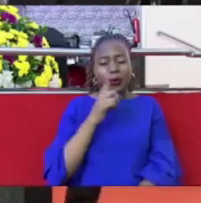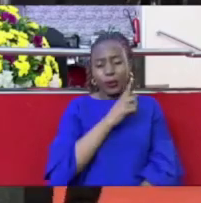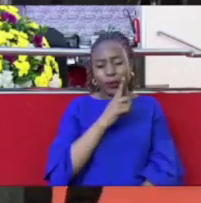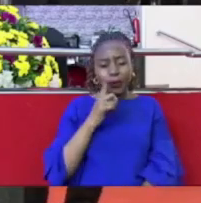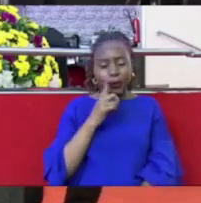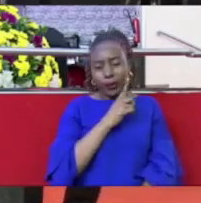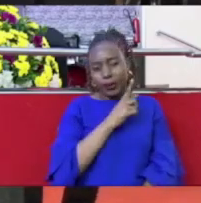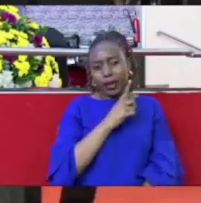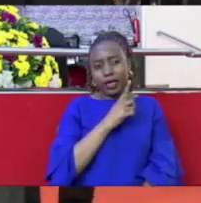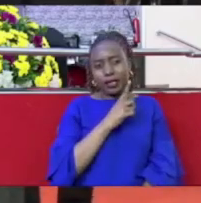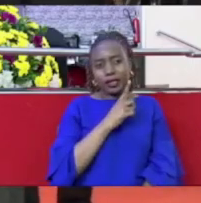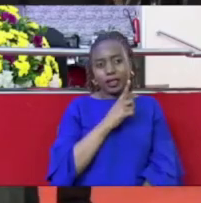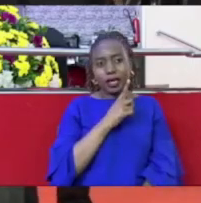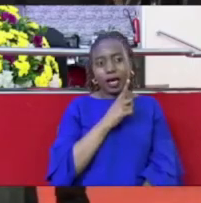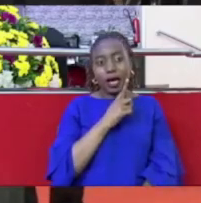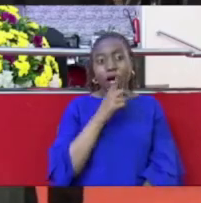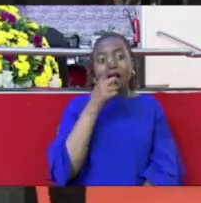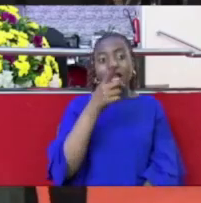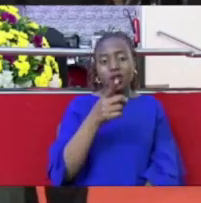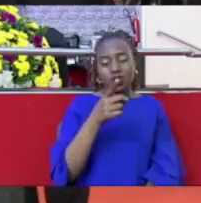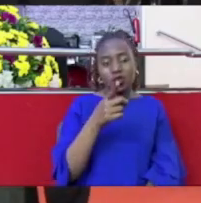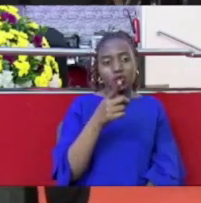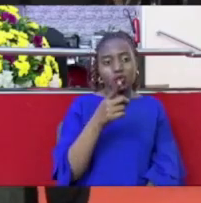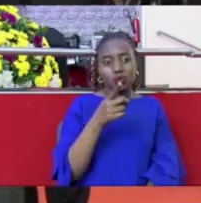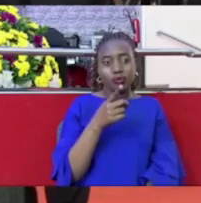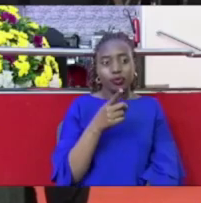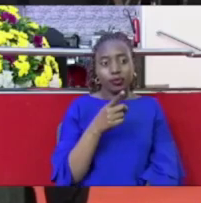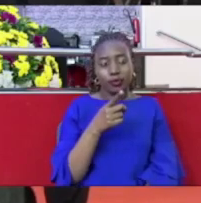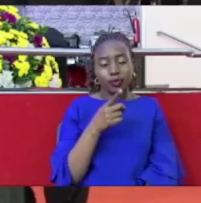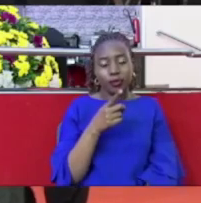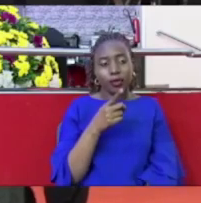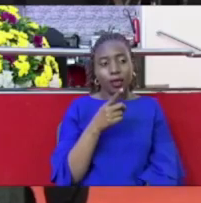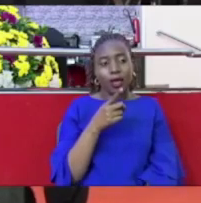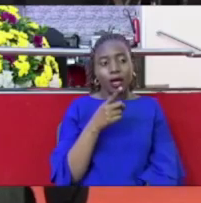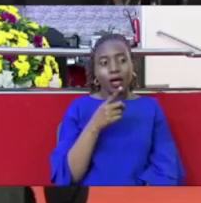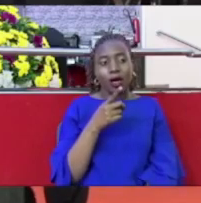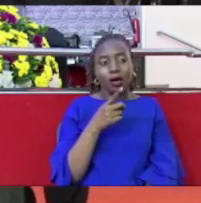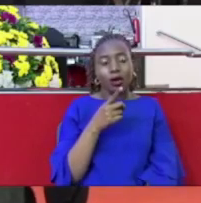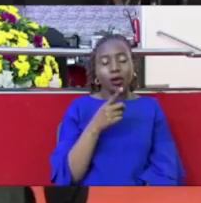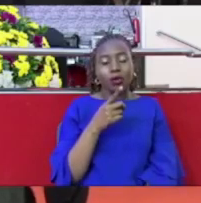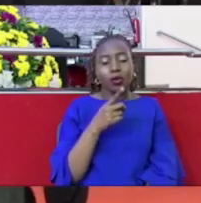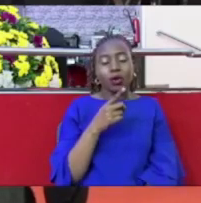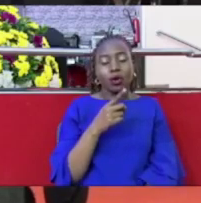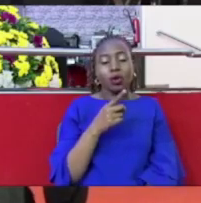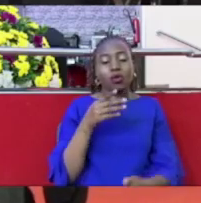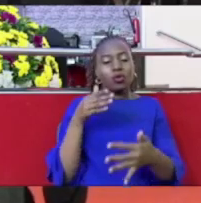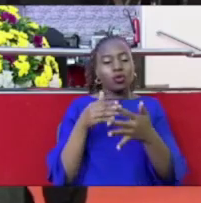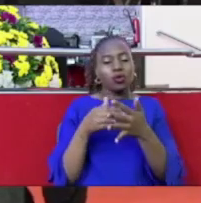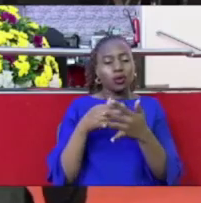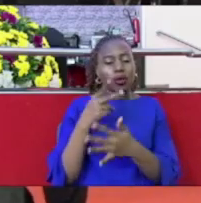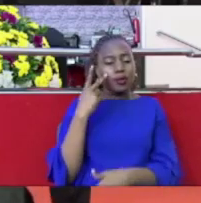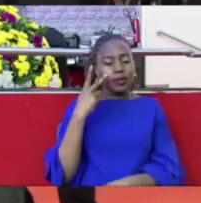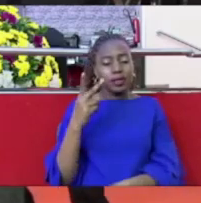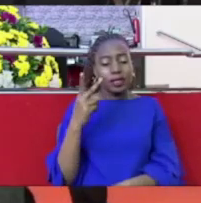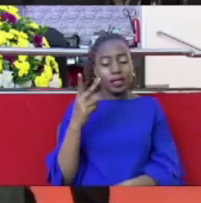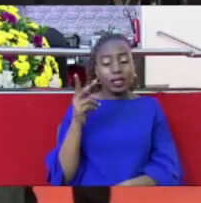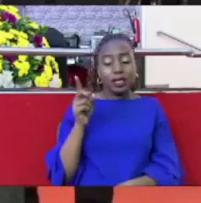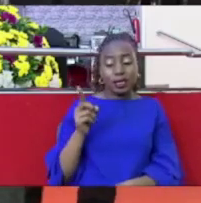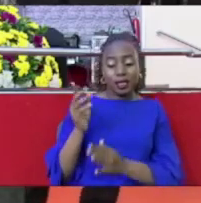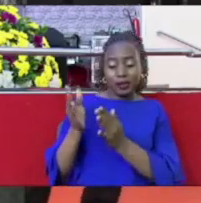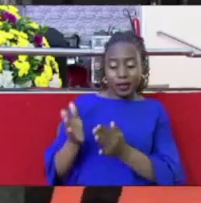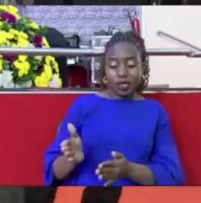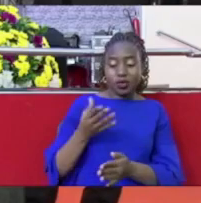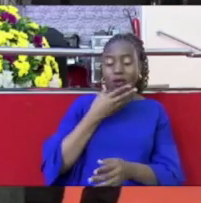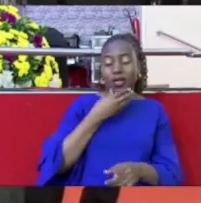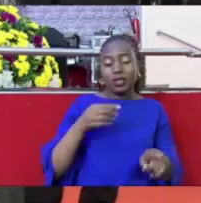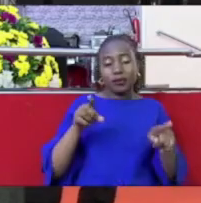zikawa ni mbaya sana. Until you stop seeing the brother or the sister in the Lord that person is. Hadi uache kumuona huyu kama ndugu. And